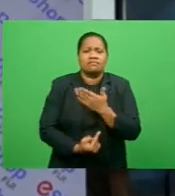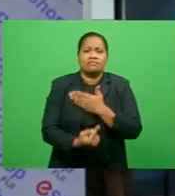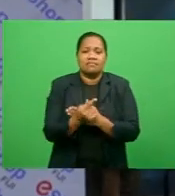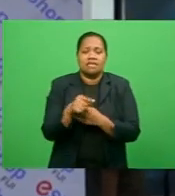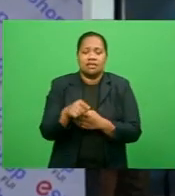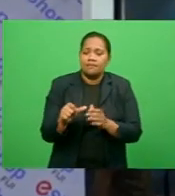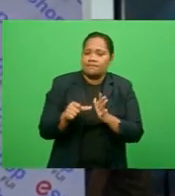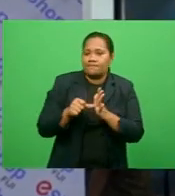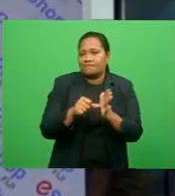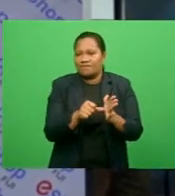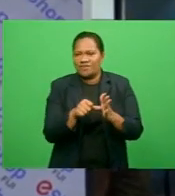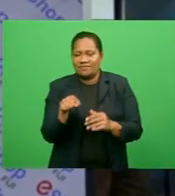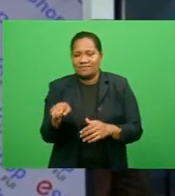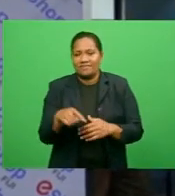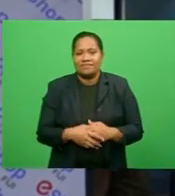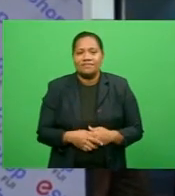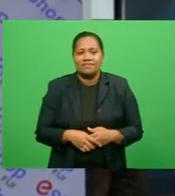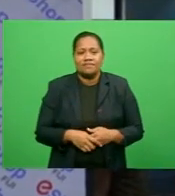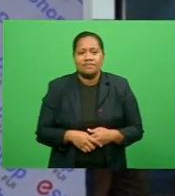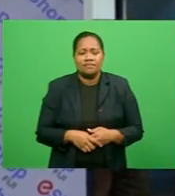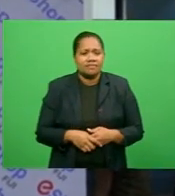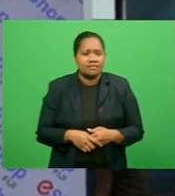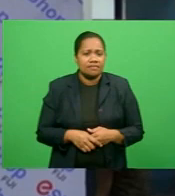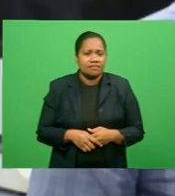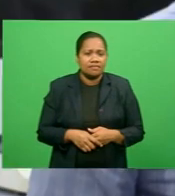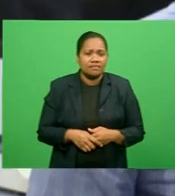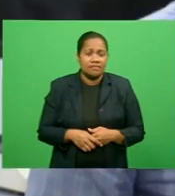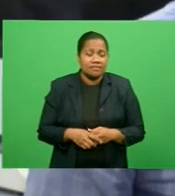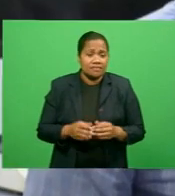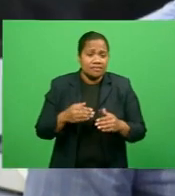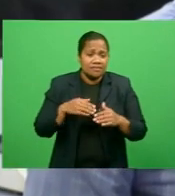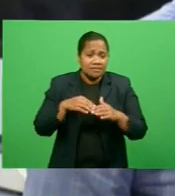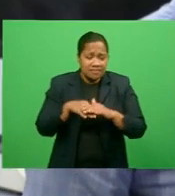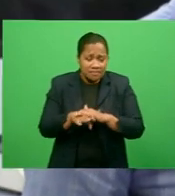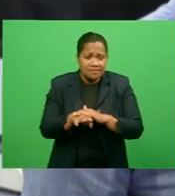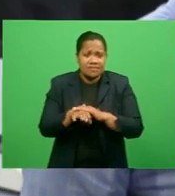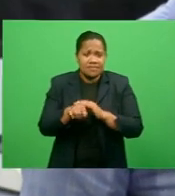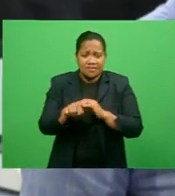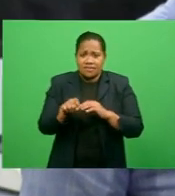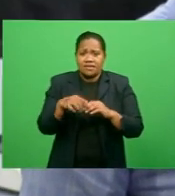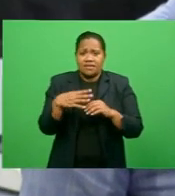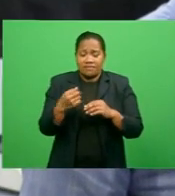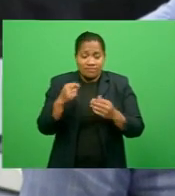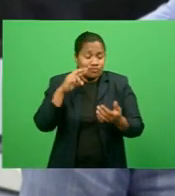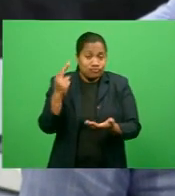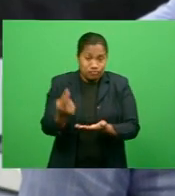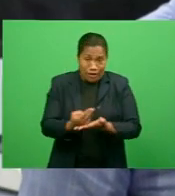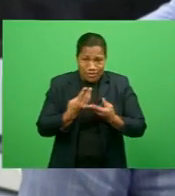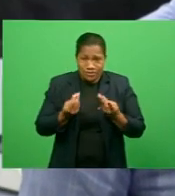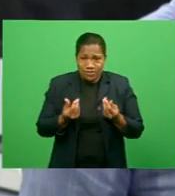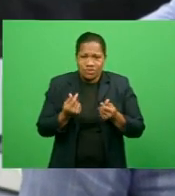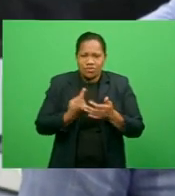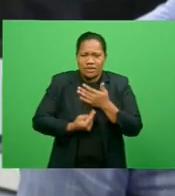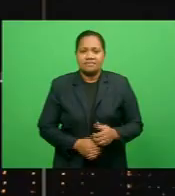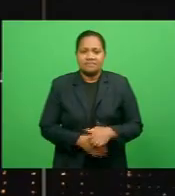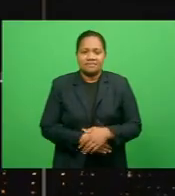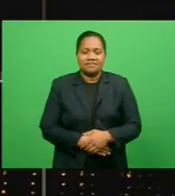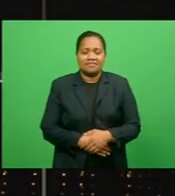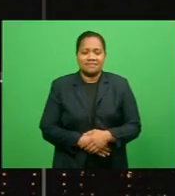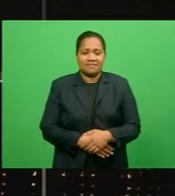bit difficult onto that. This has affected postal services severely, where our revenue has little bit dropped down onto